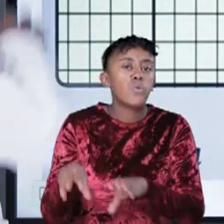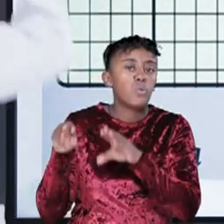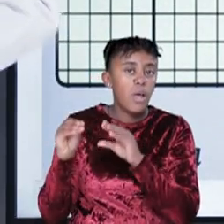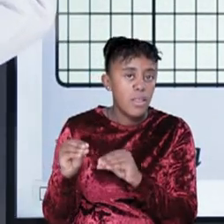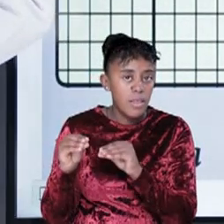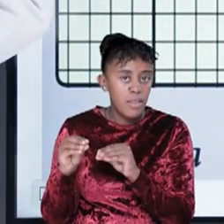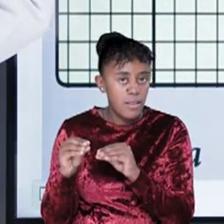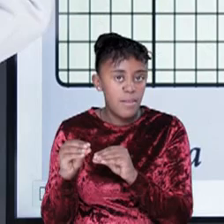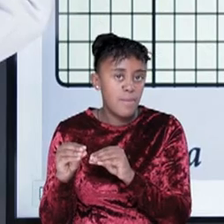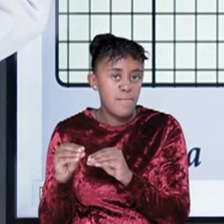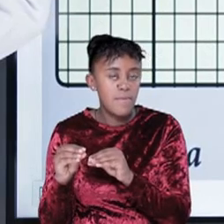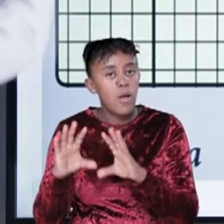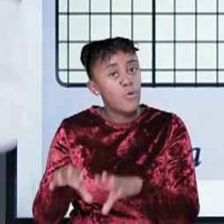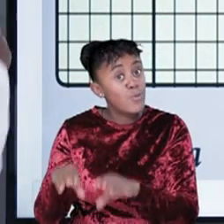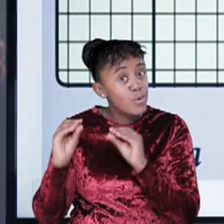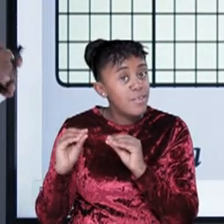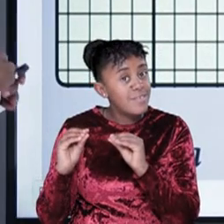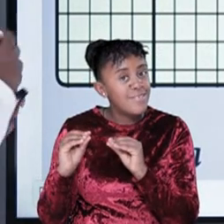So, student,